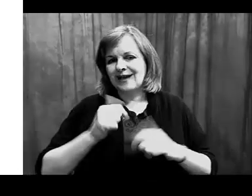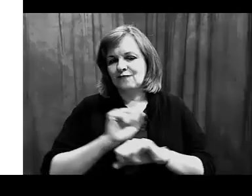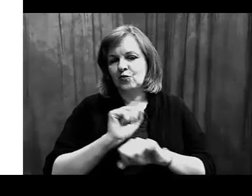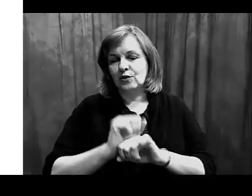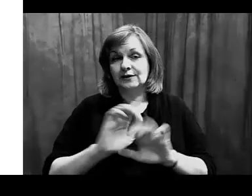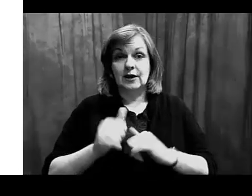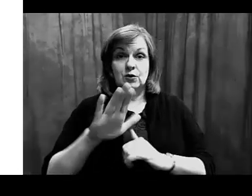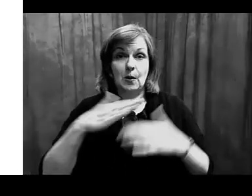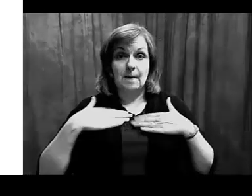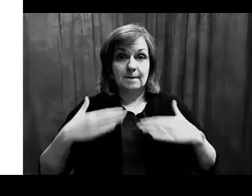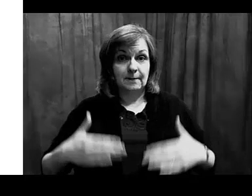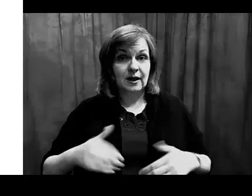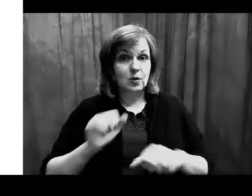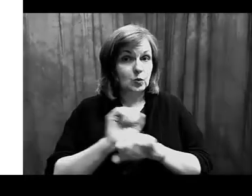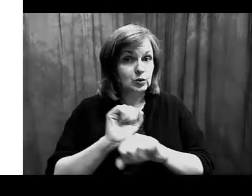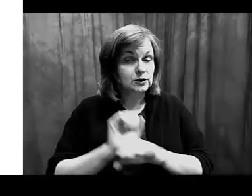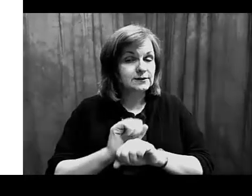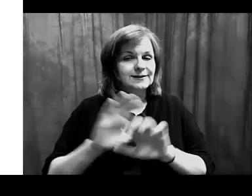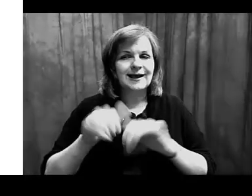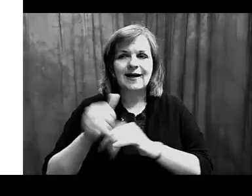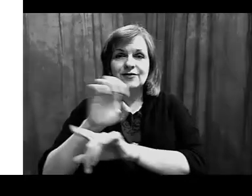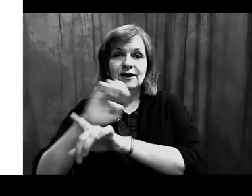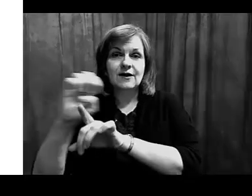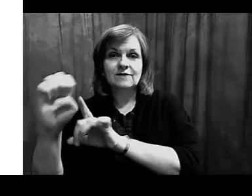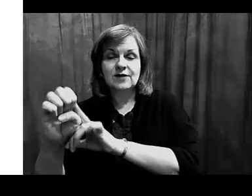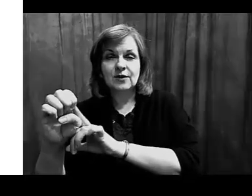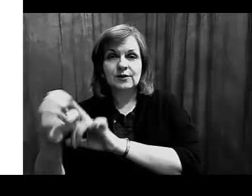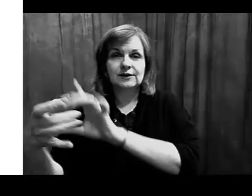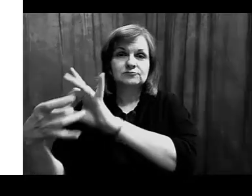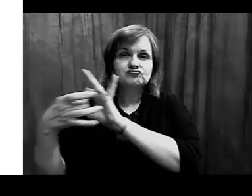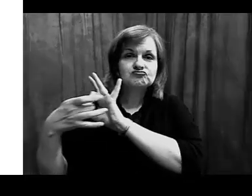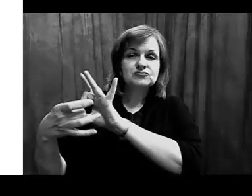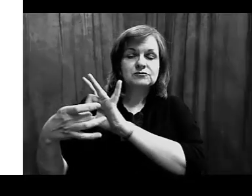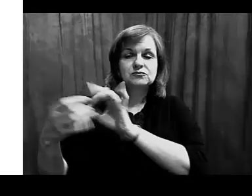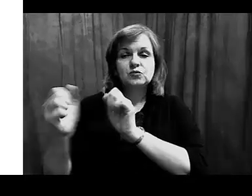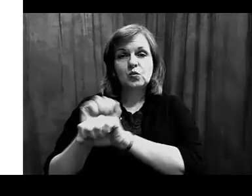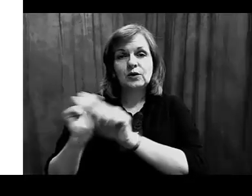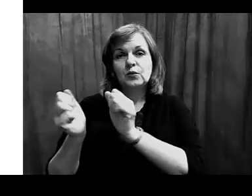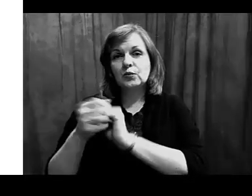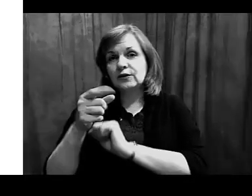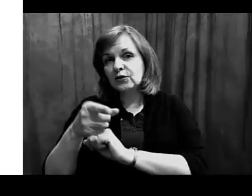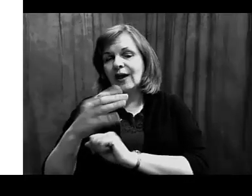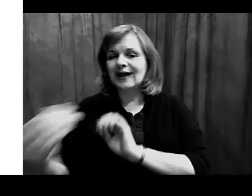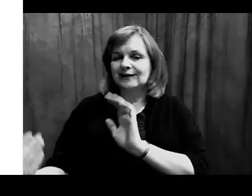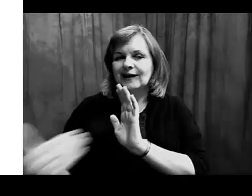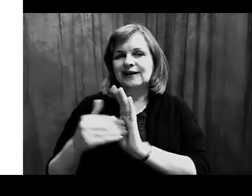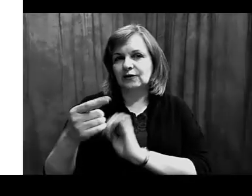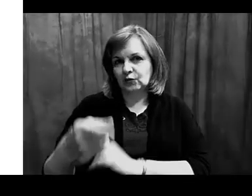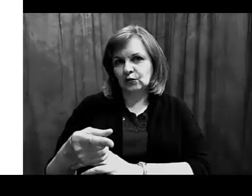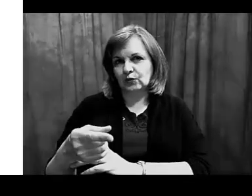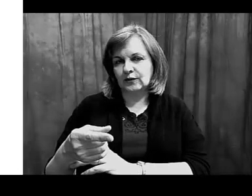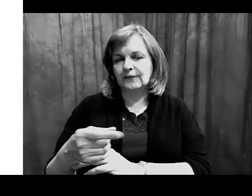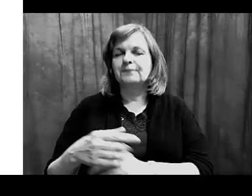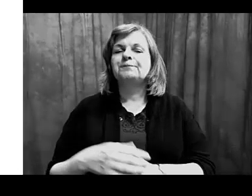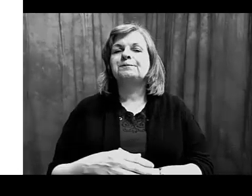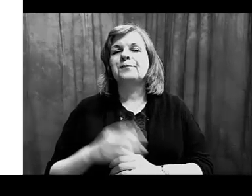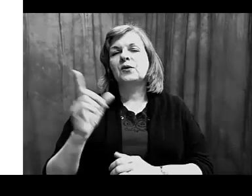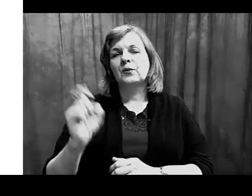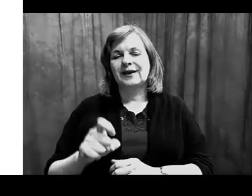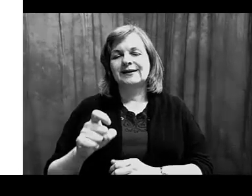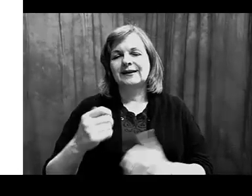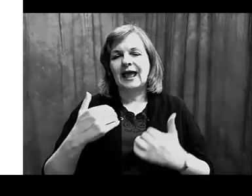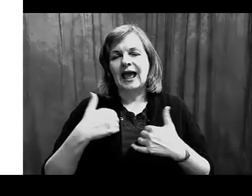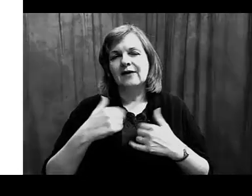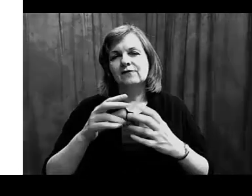life works, how you function, how the environment will work with you and sometimes against you,